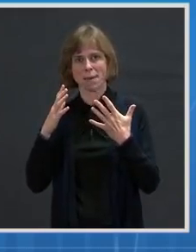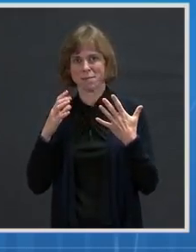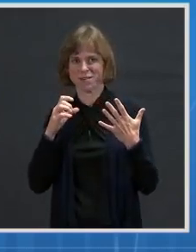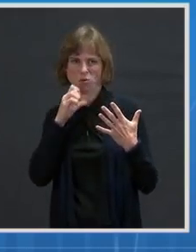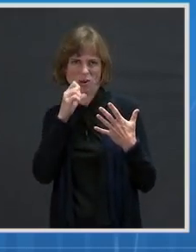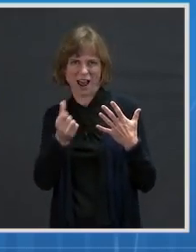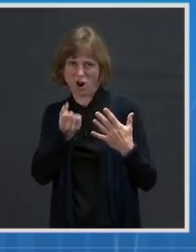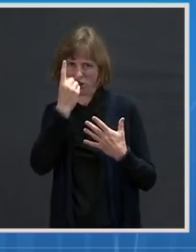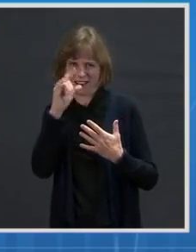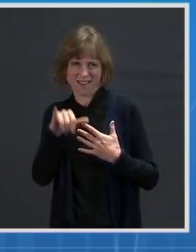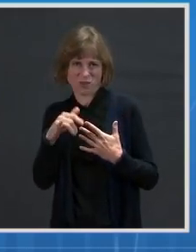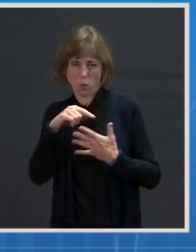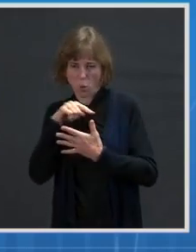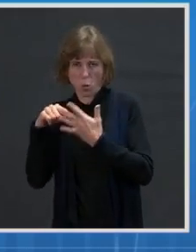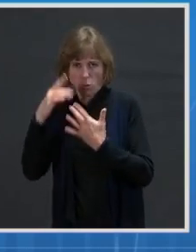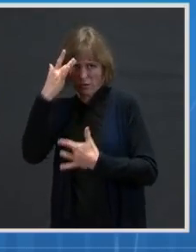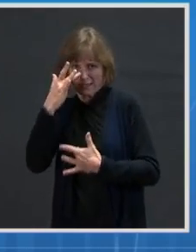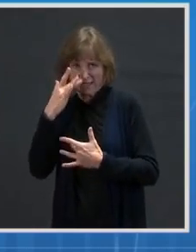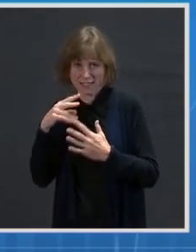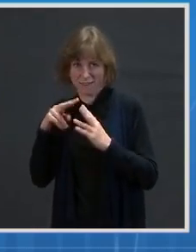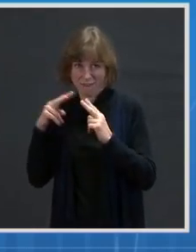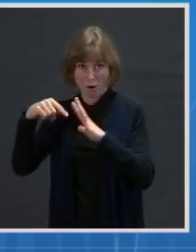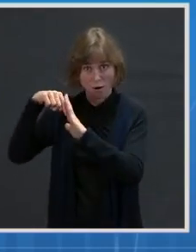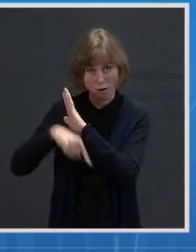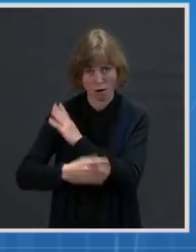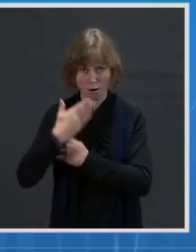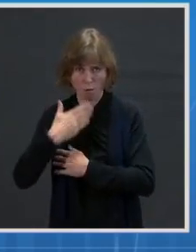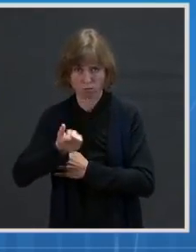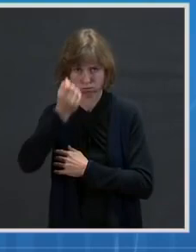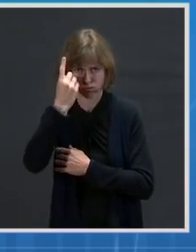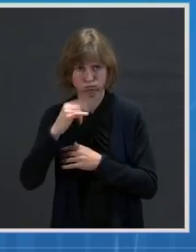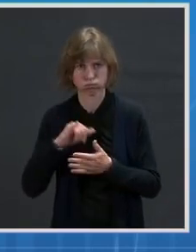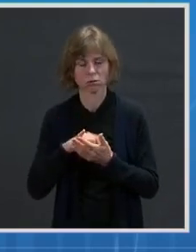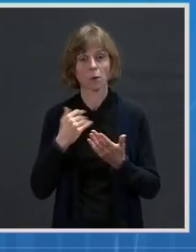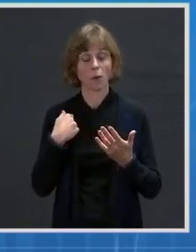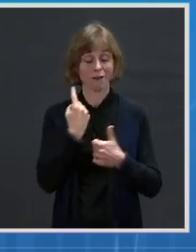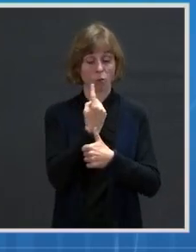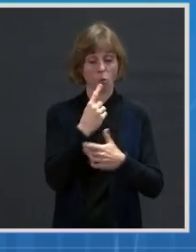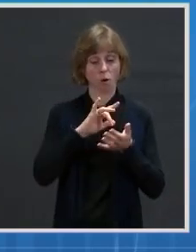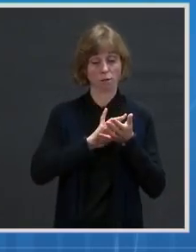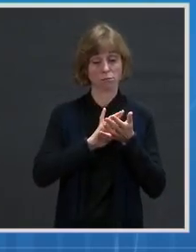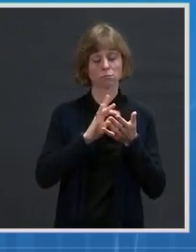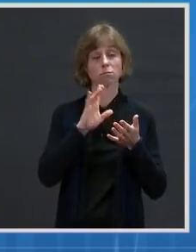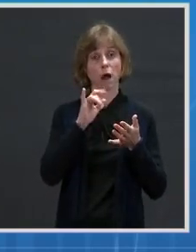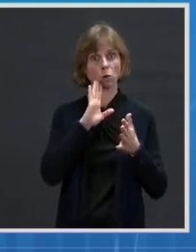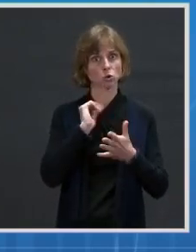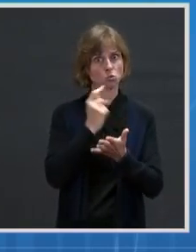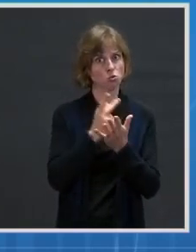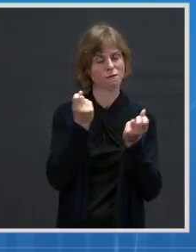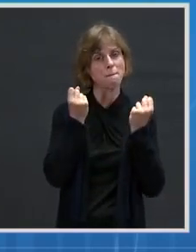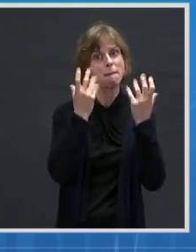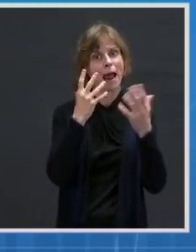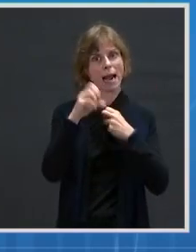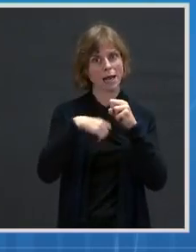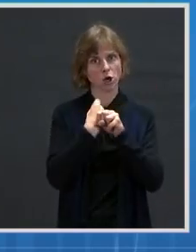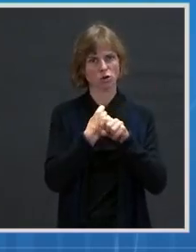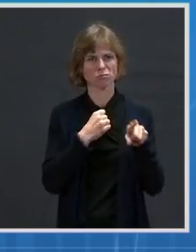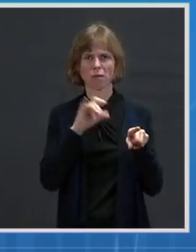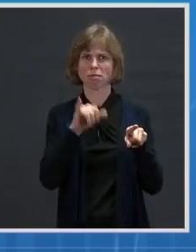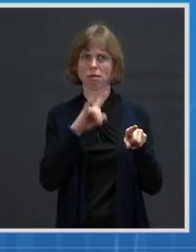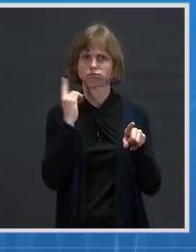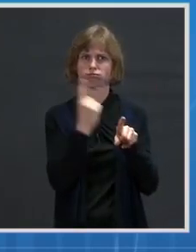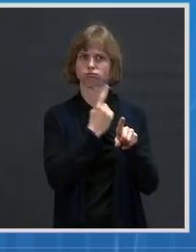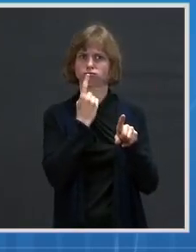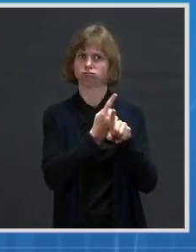understood. We have dexamethasone, a drug approved for many, many, many years, is the standard of care